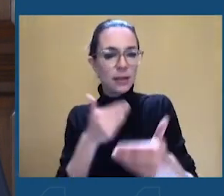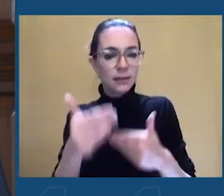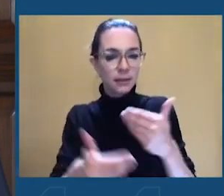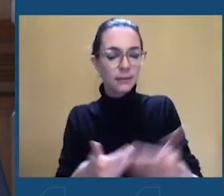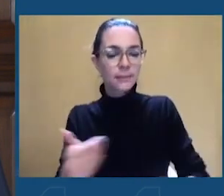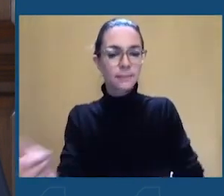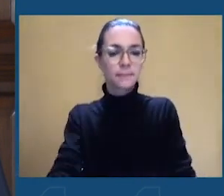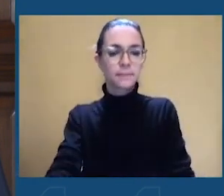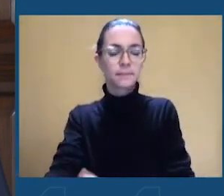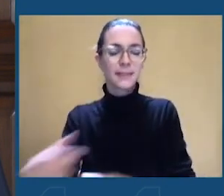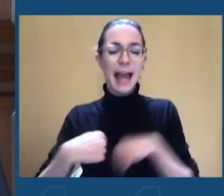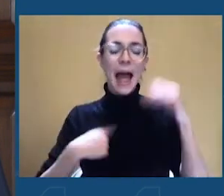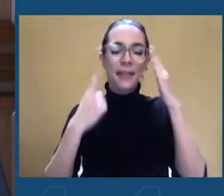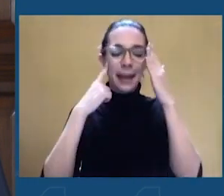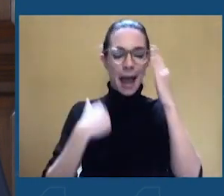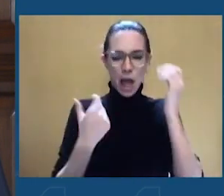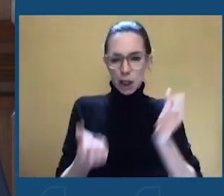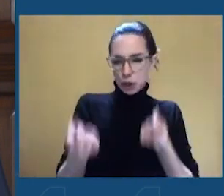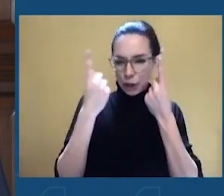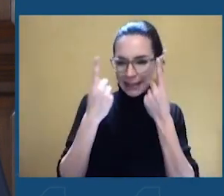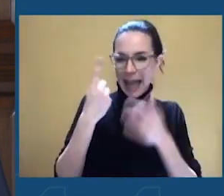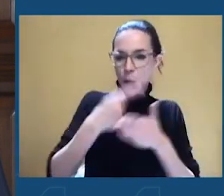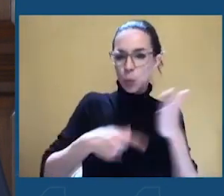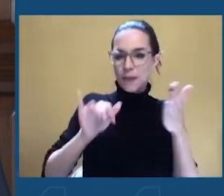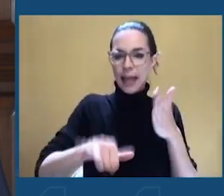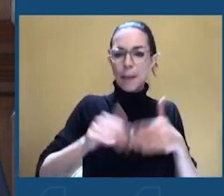I think I understand what that process needs.